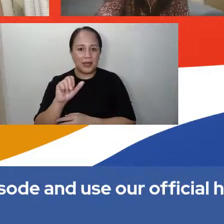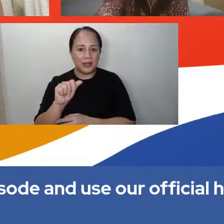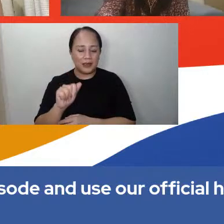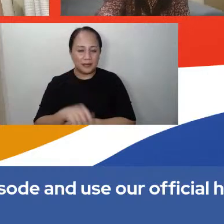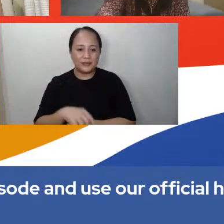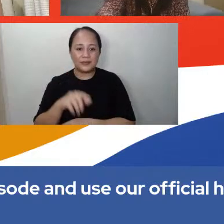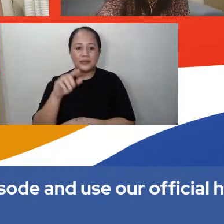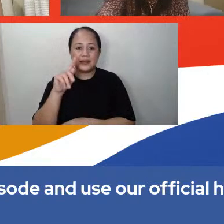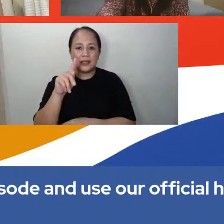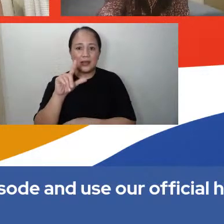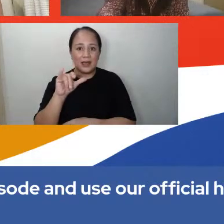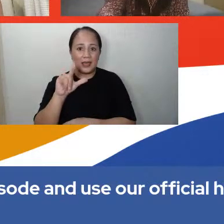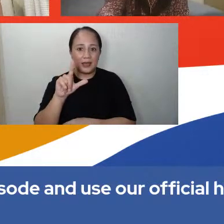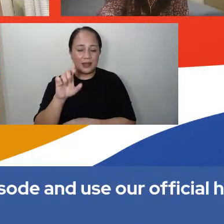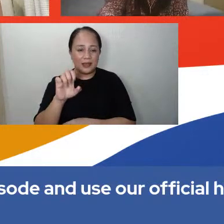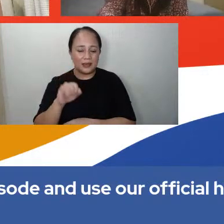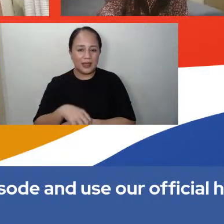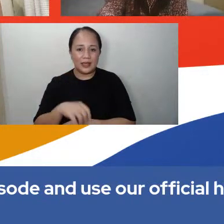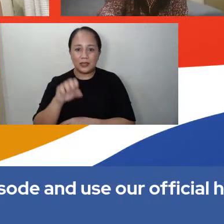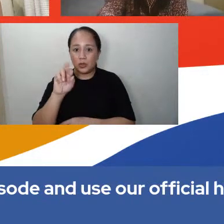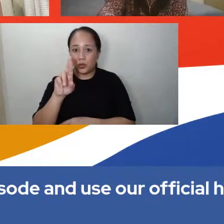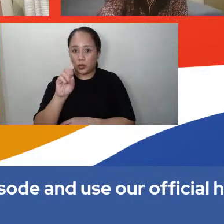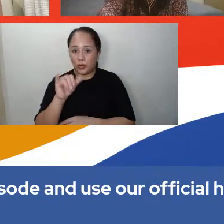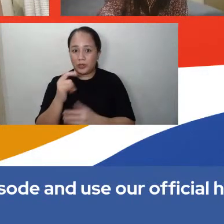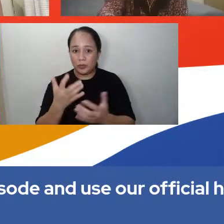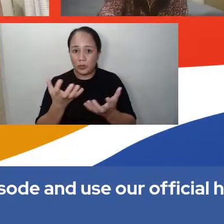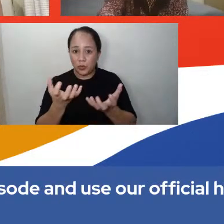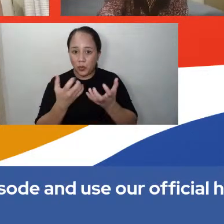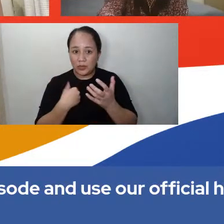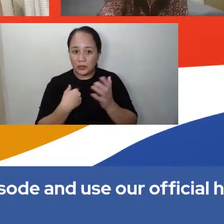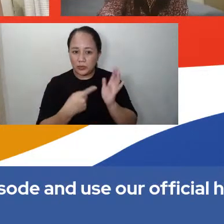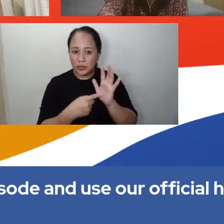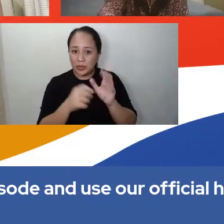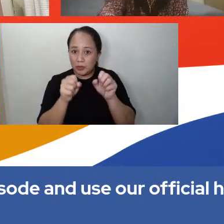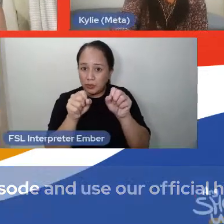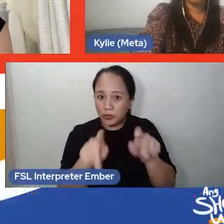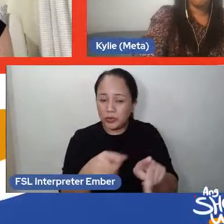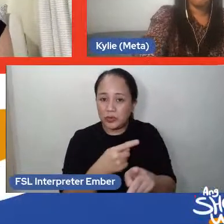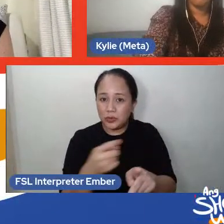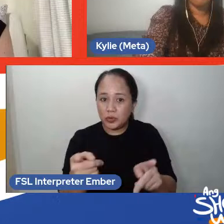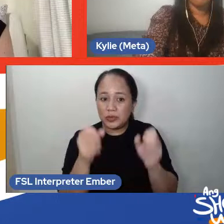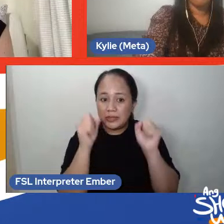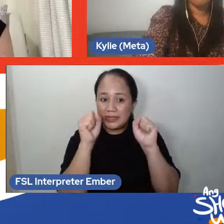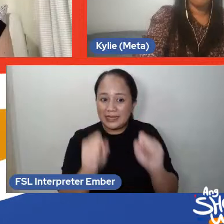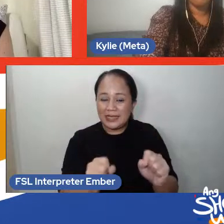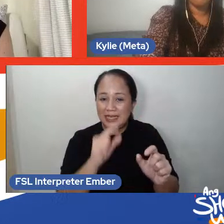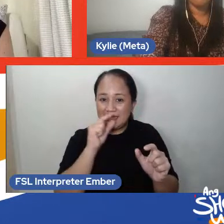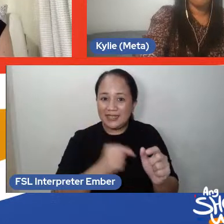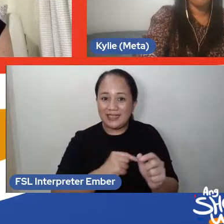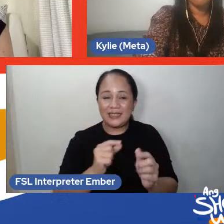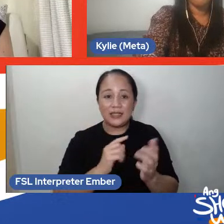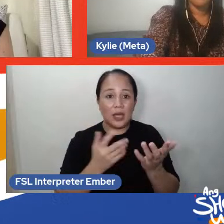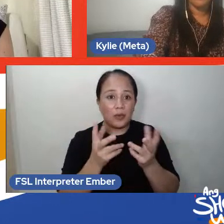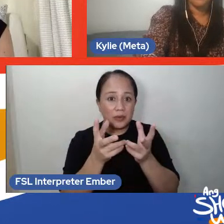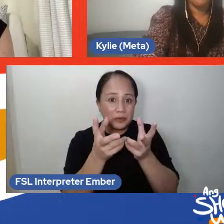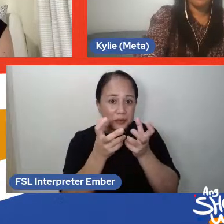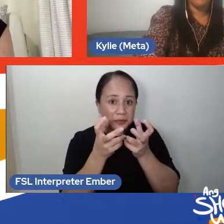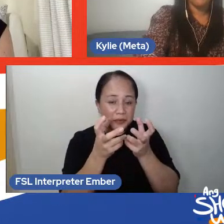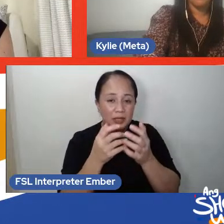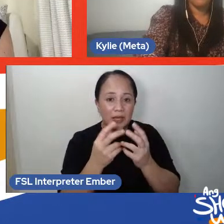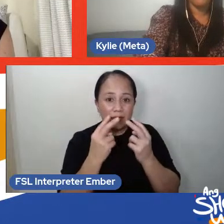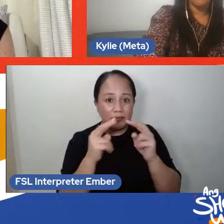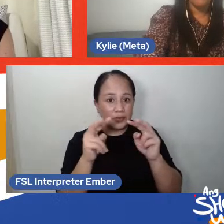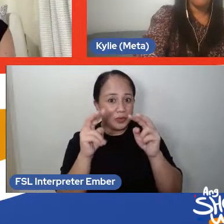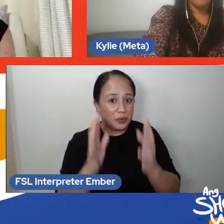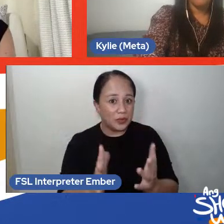Roy. Before anything else, I would just like to give this opportunity for you to be able to greet our listeners and viewers right now.